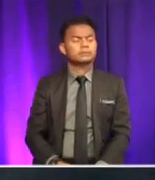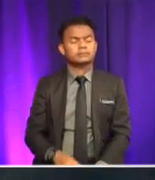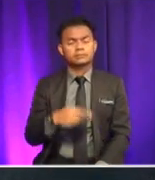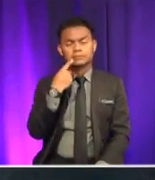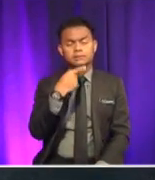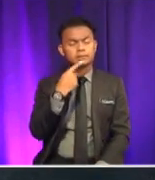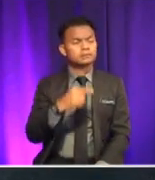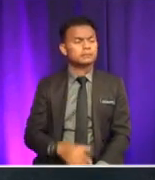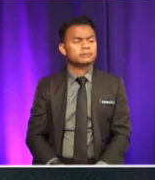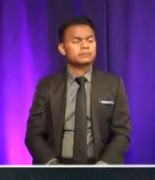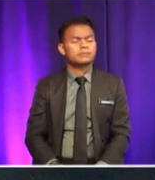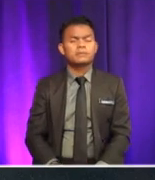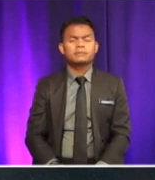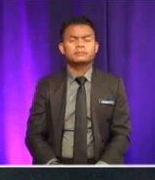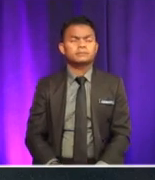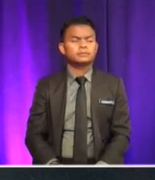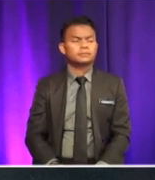Okay, Patricia?